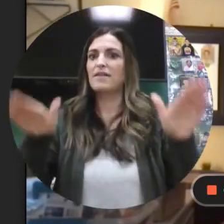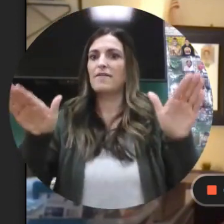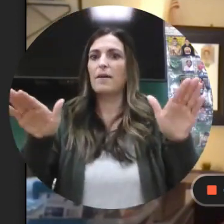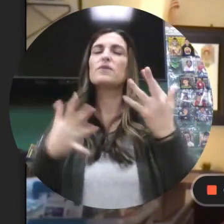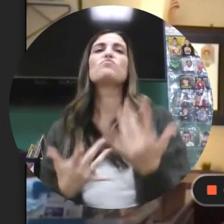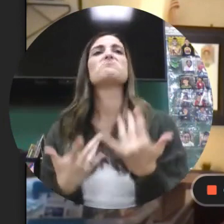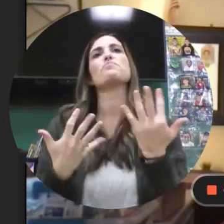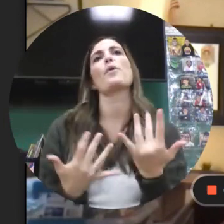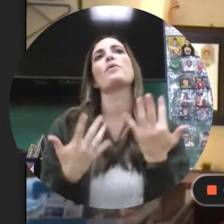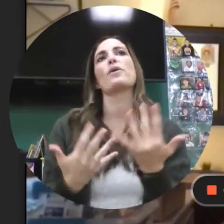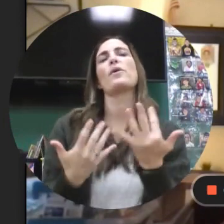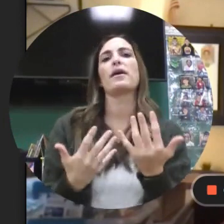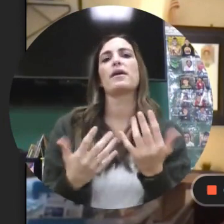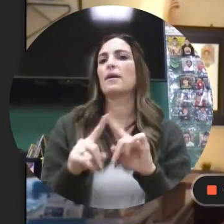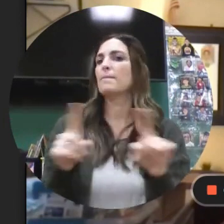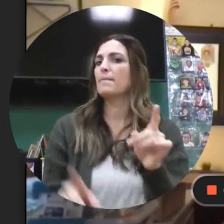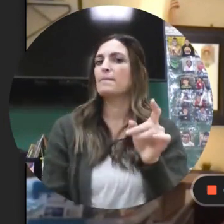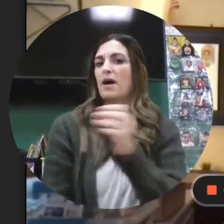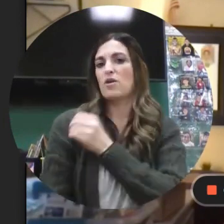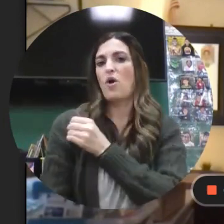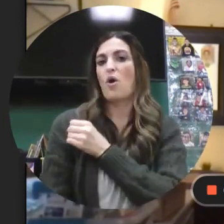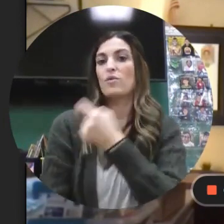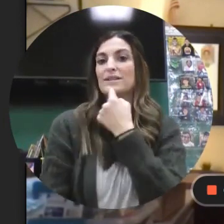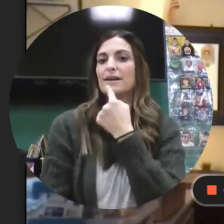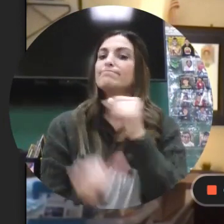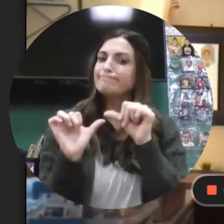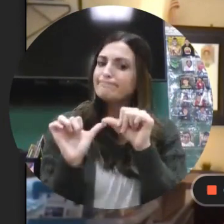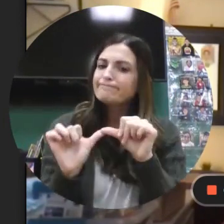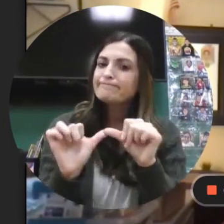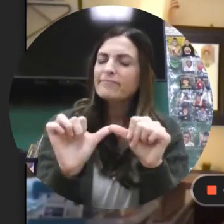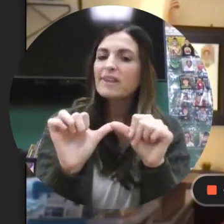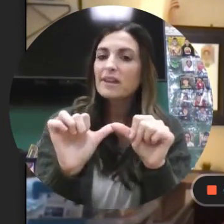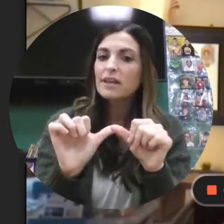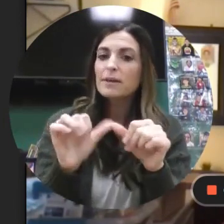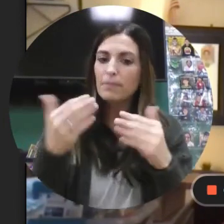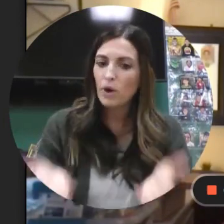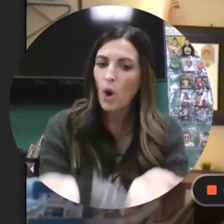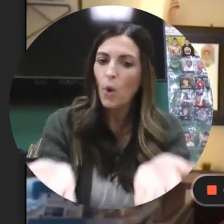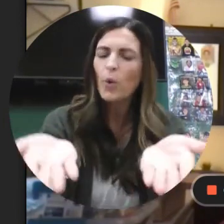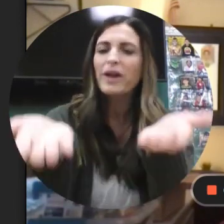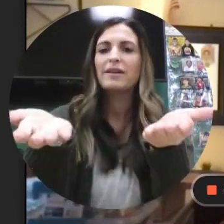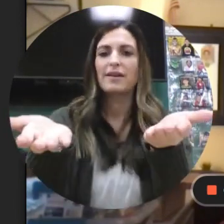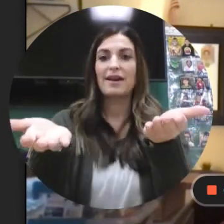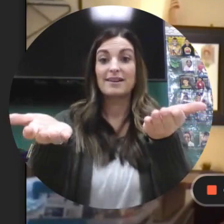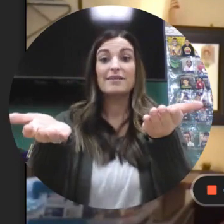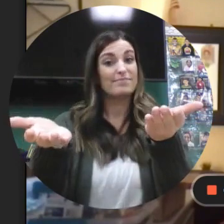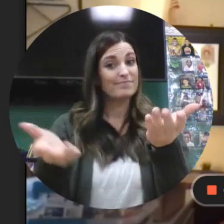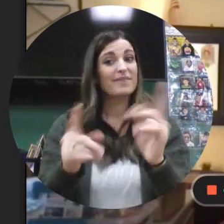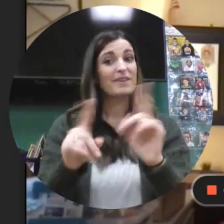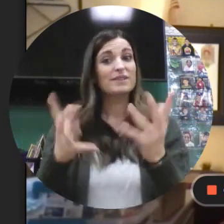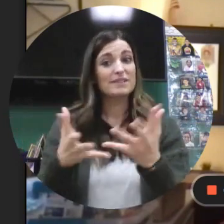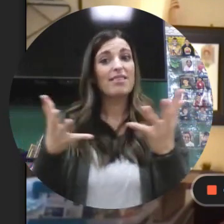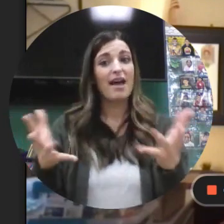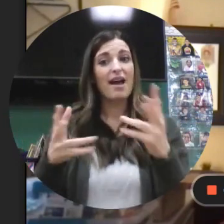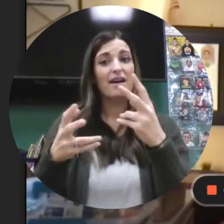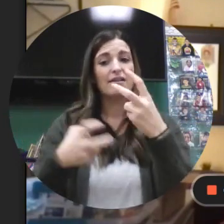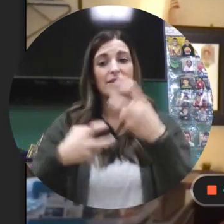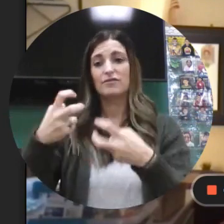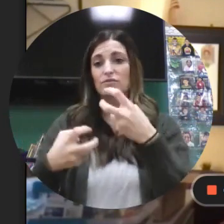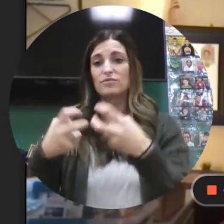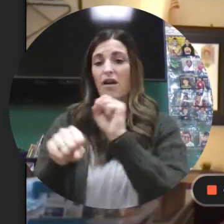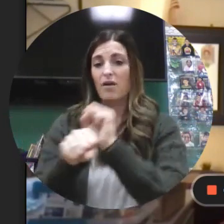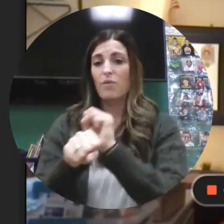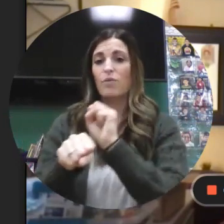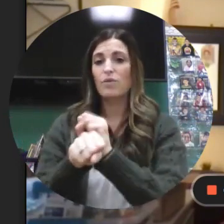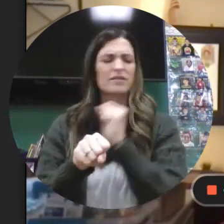down. But Owen said, keep going, and I did. Keep going felt like work, though. Don't quit, even